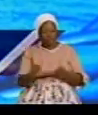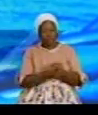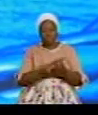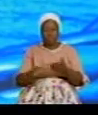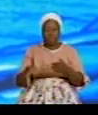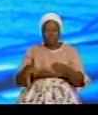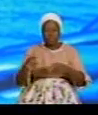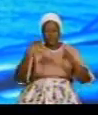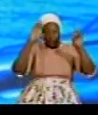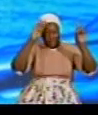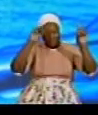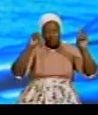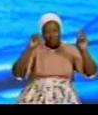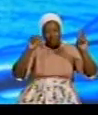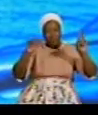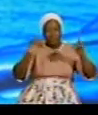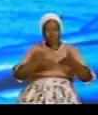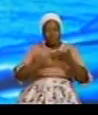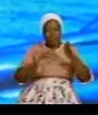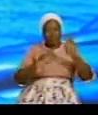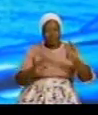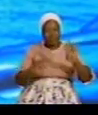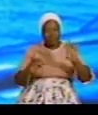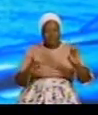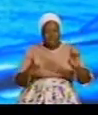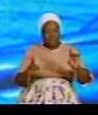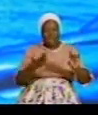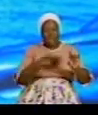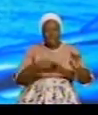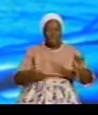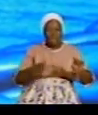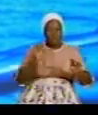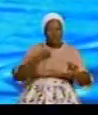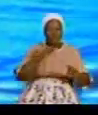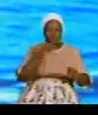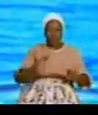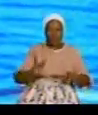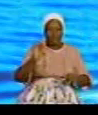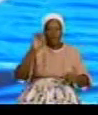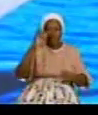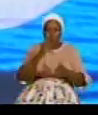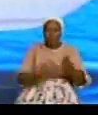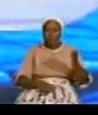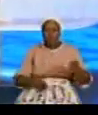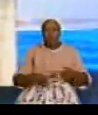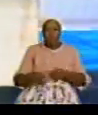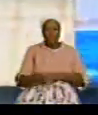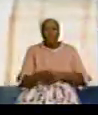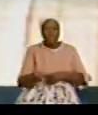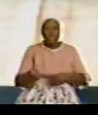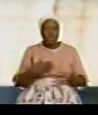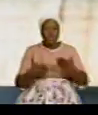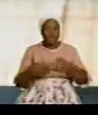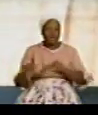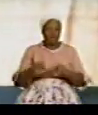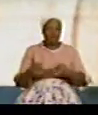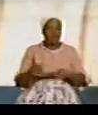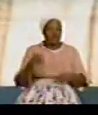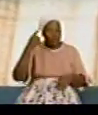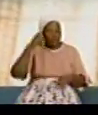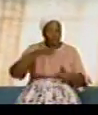not find what they might do. Look at this, look at this. For all